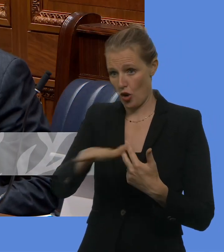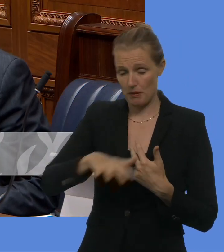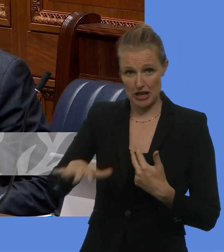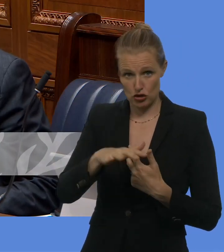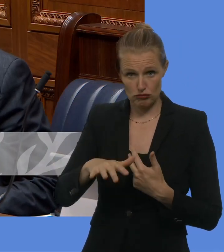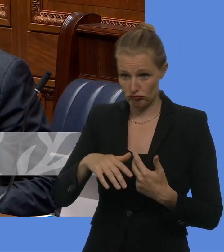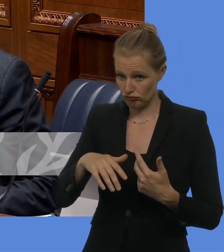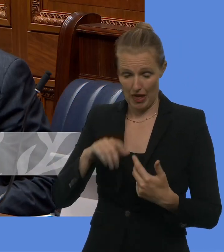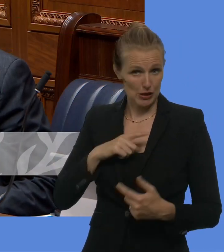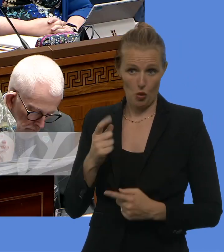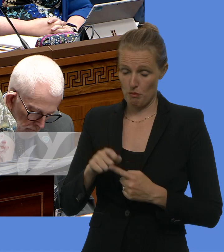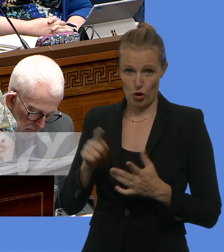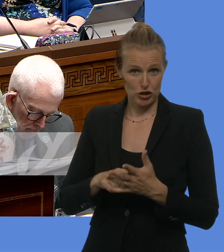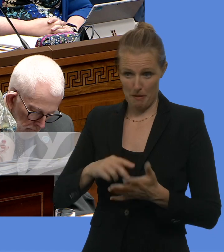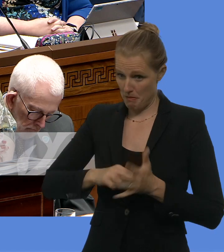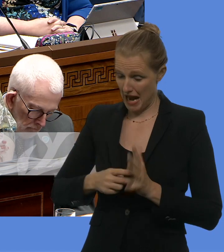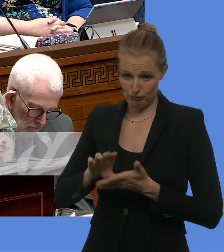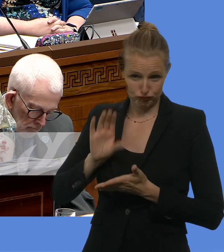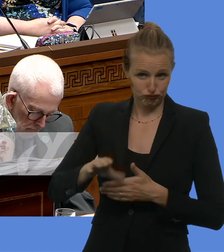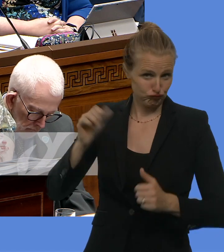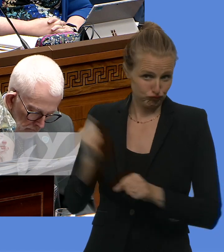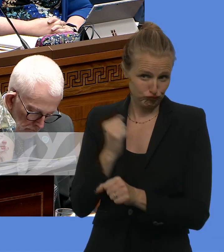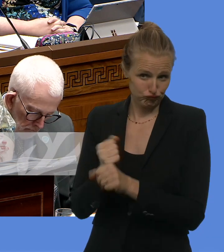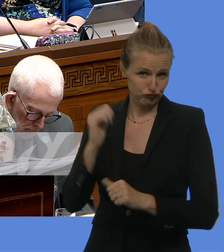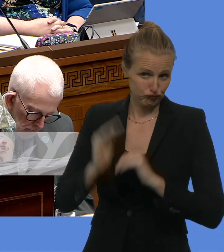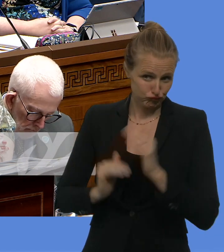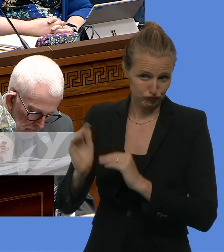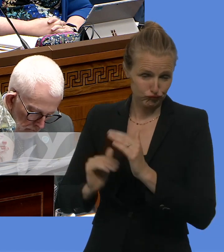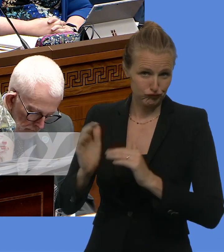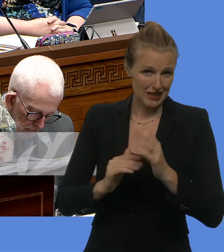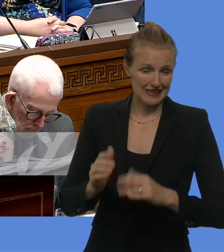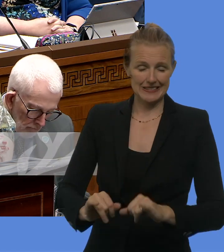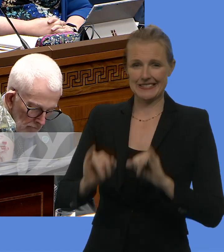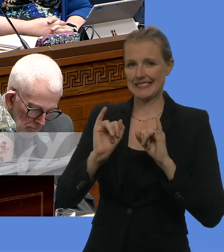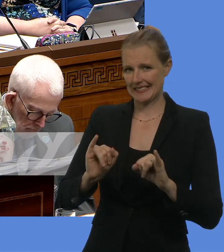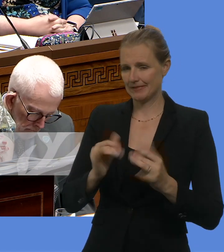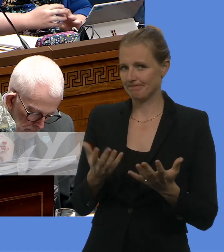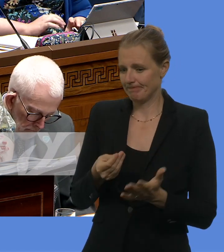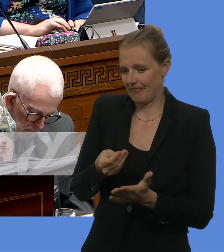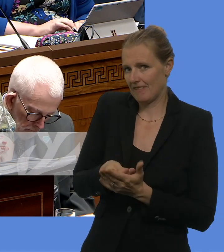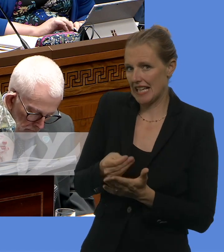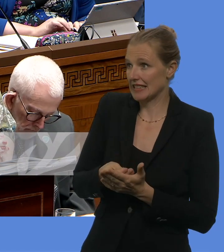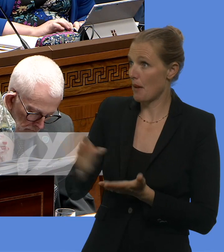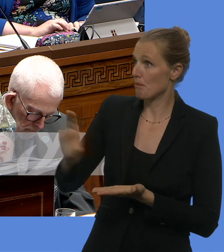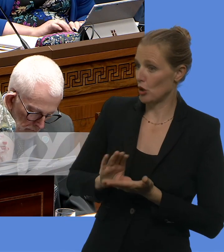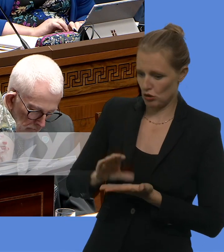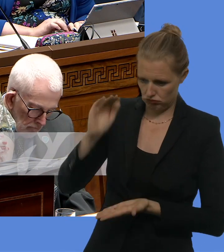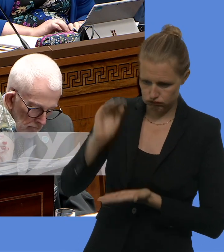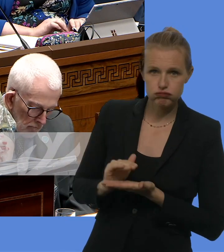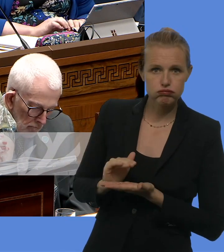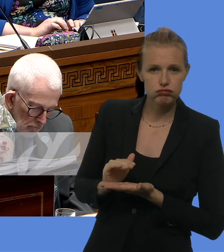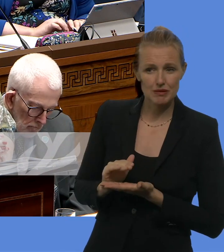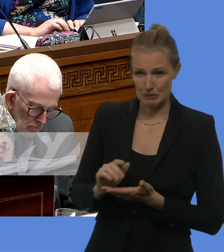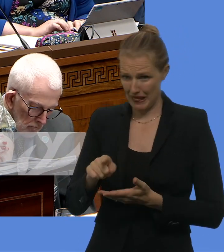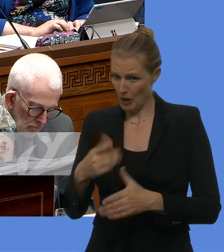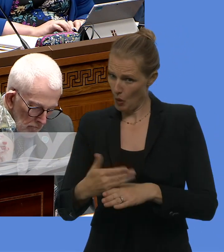forward as a single project. Due to the restrictions, both in terms of resources in the department and particularly in terms of the capital budget, and the urgency